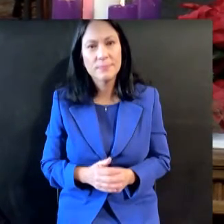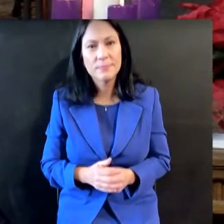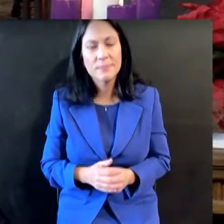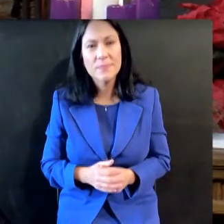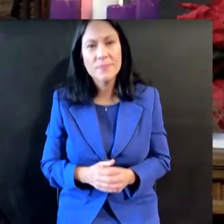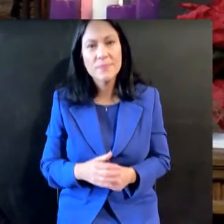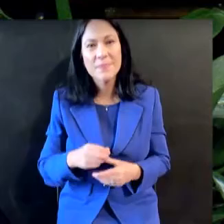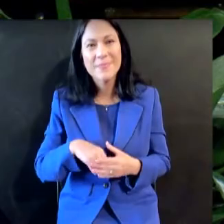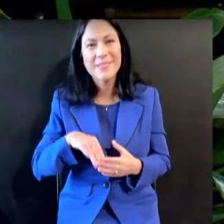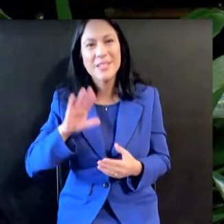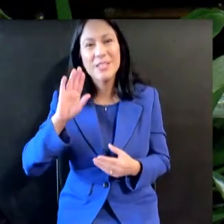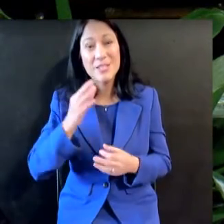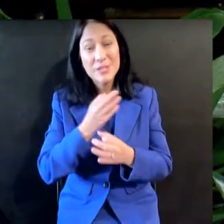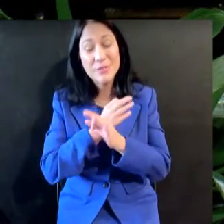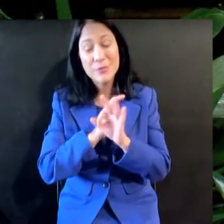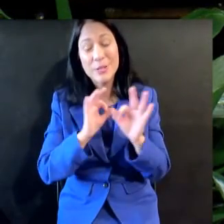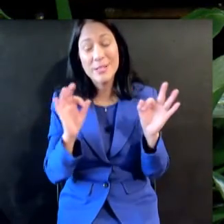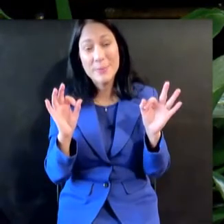in his freedom.